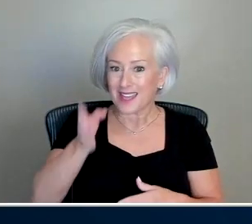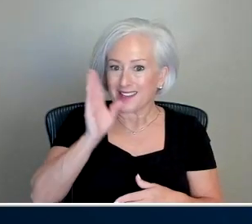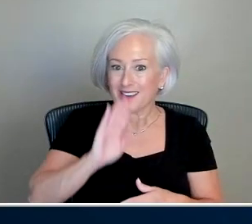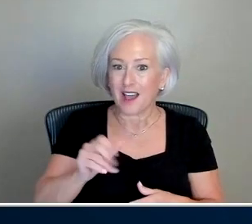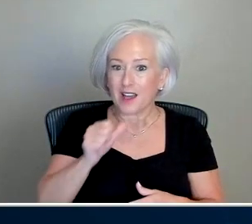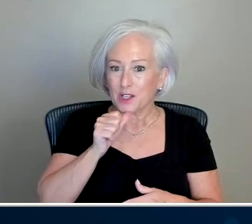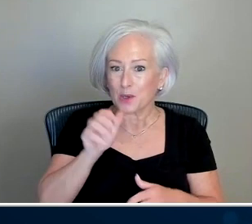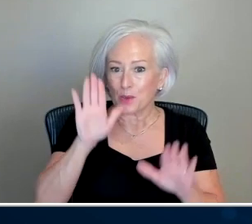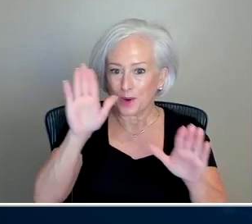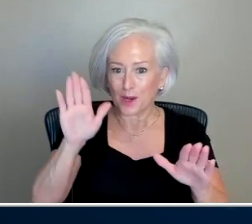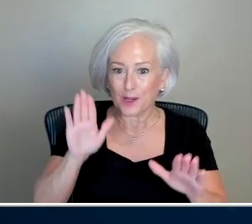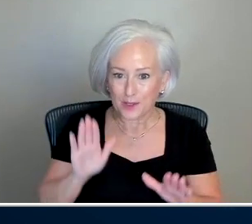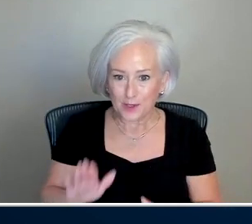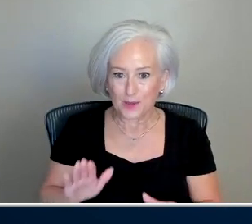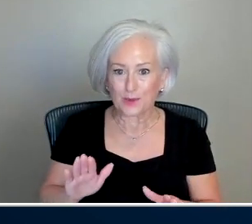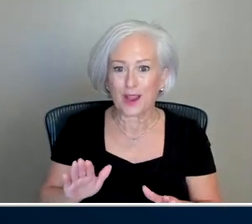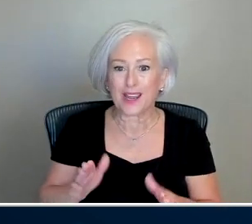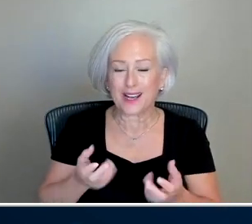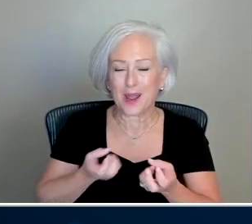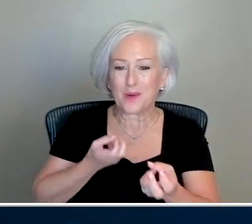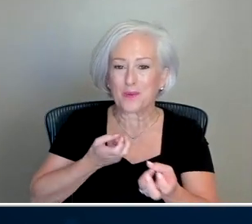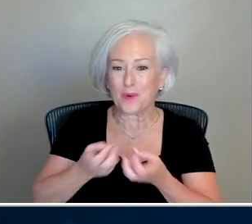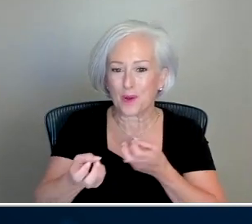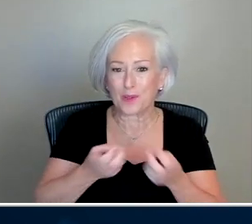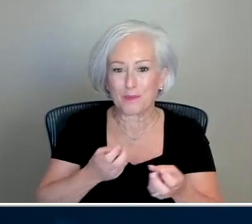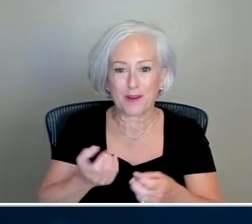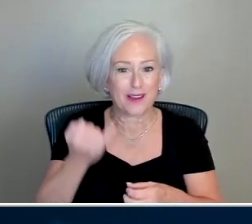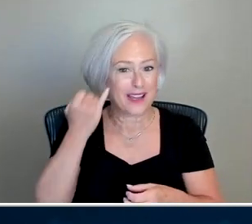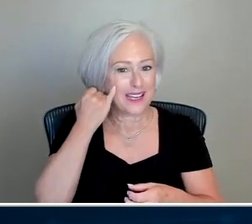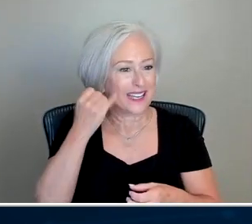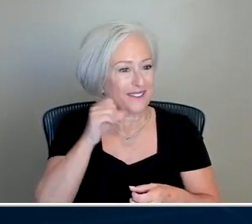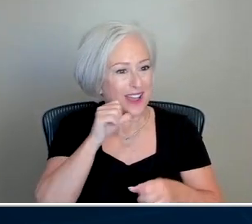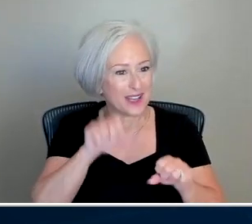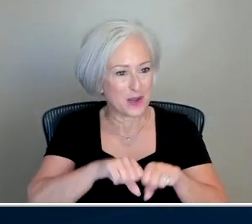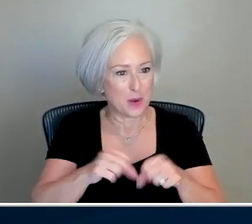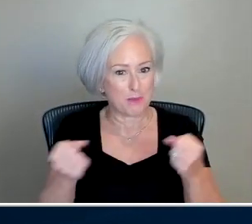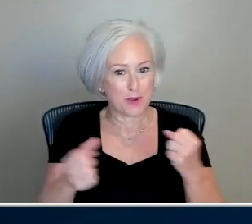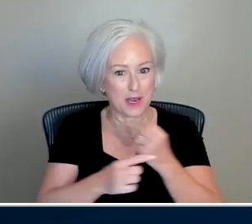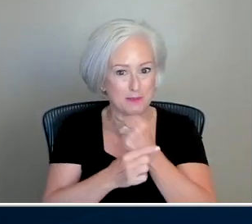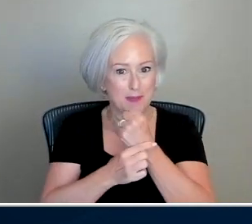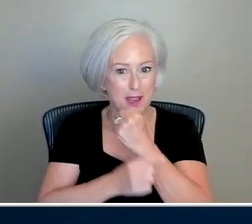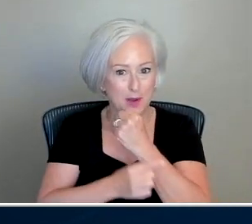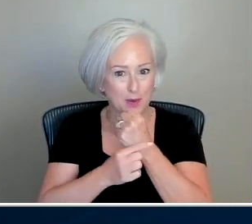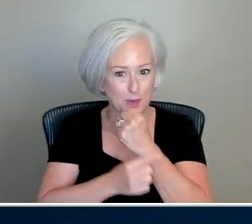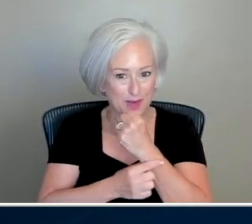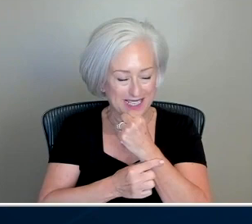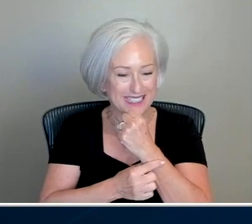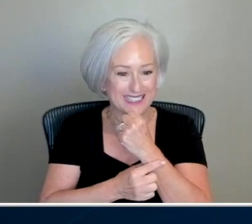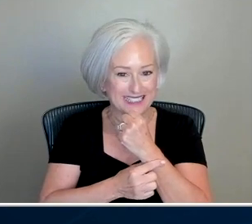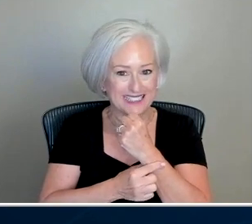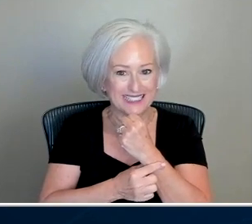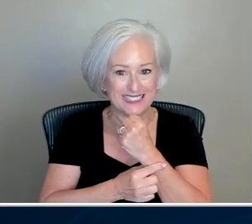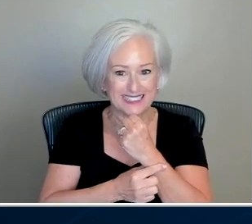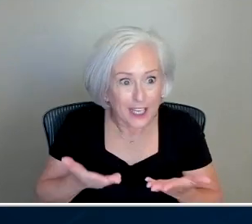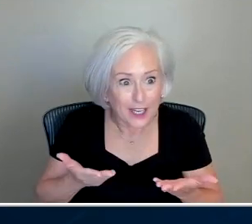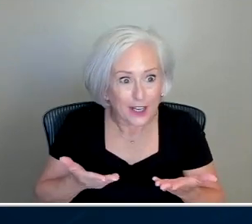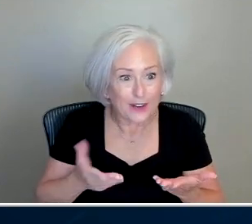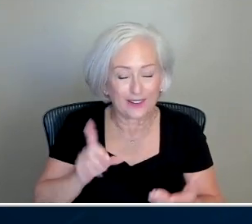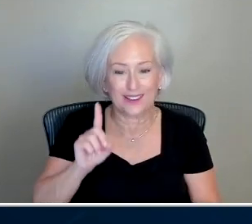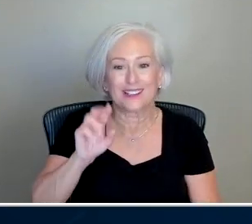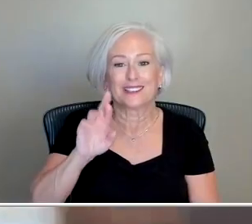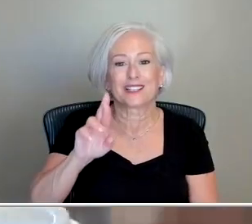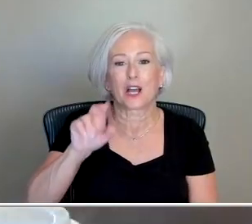Yeah, if I don't break this wrist, You're I'm not here probably today. not here. Yeah, I might not be here. Dr. Rosenthal can tell me,